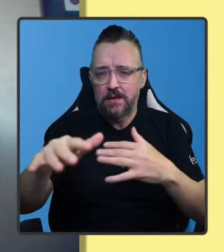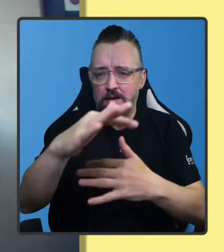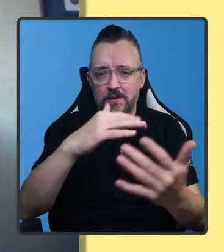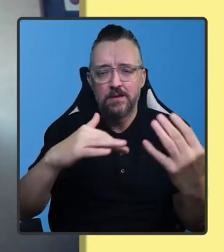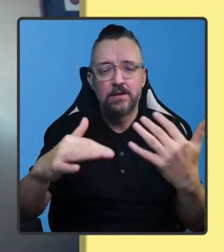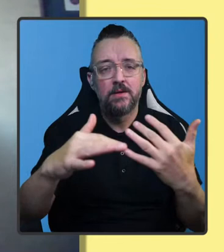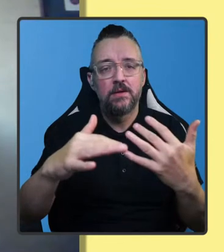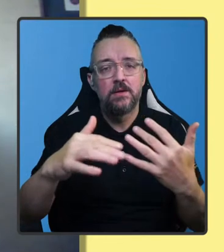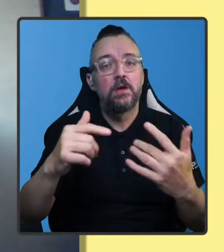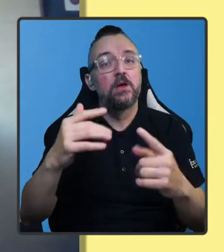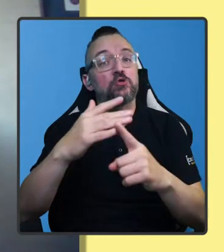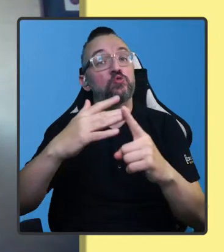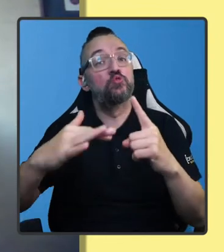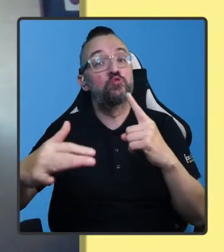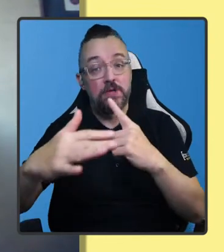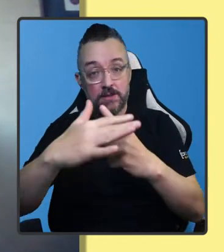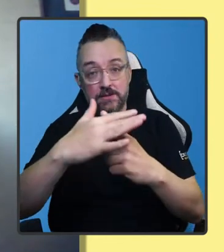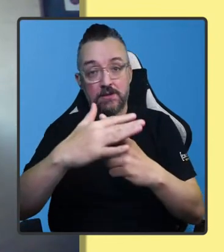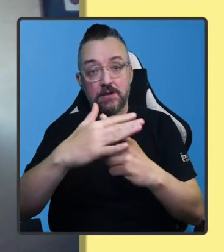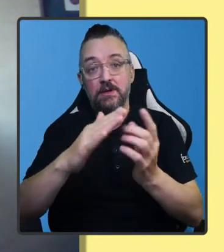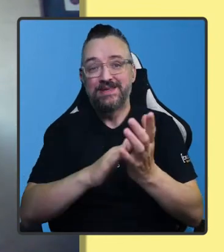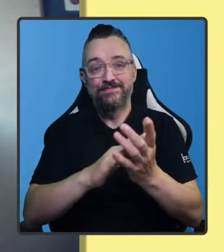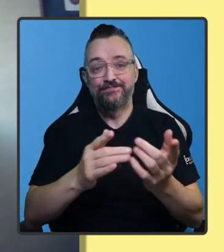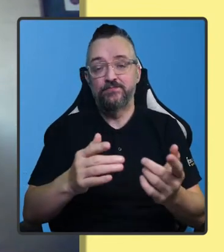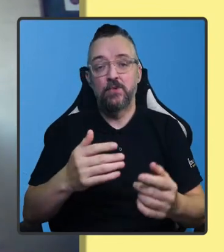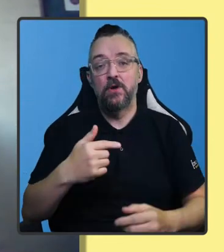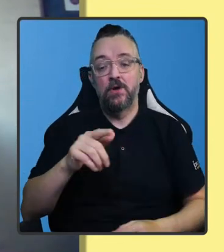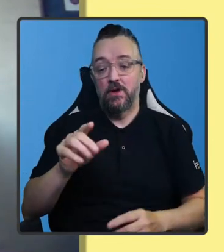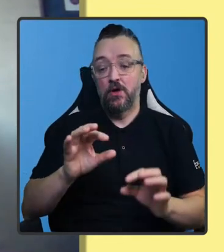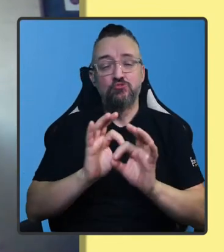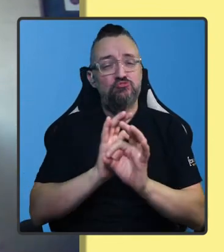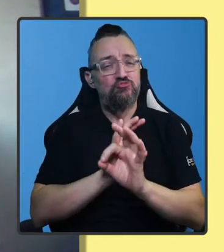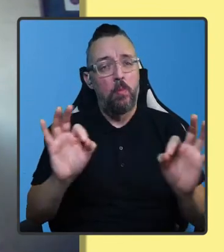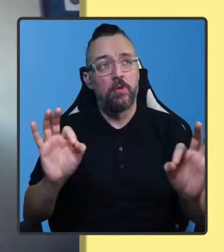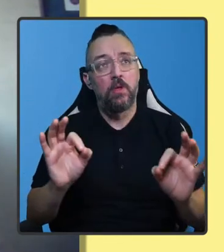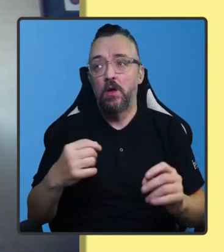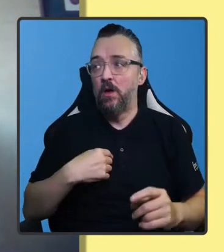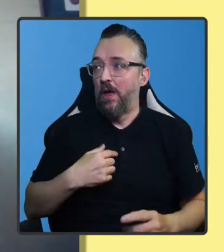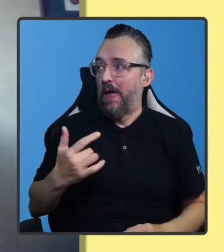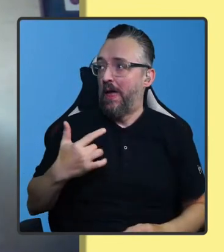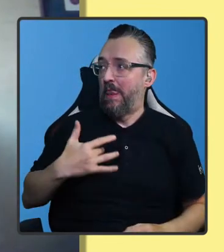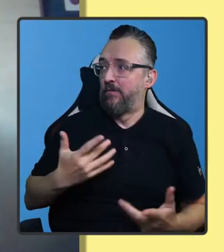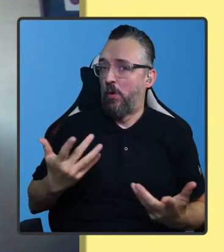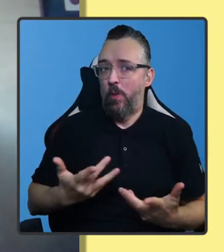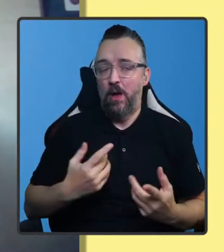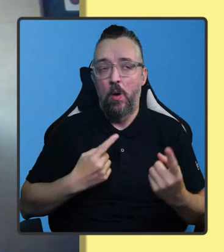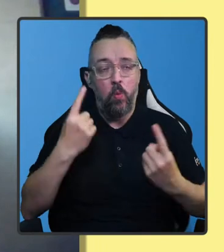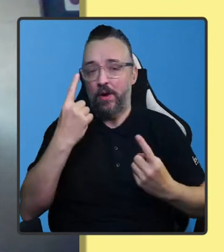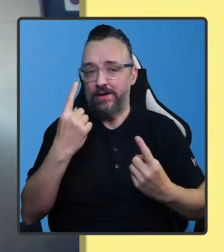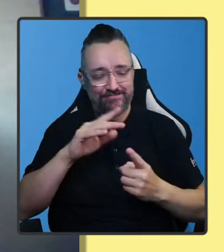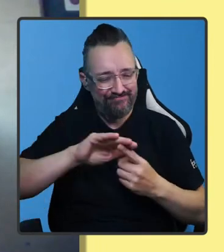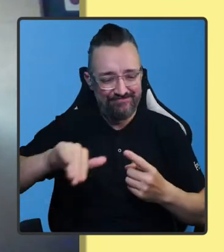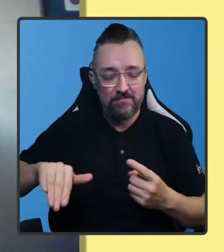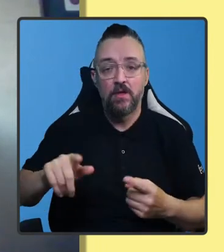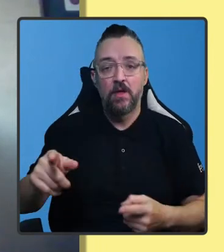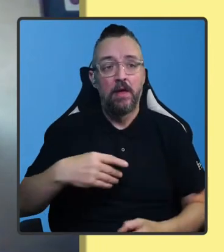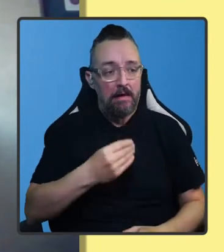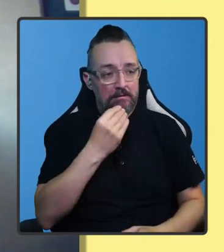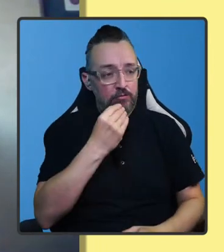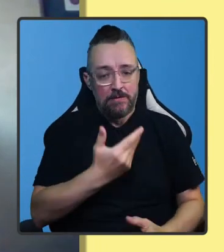a society where no one needs worry about having a safe place to live, where no one need worry about feeding themselves and their